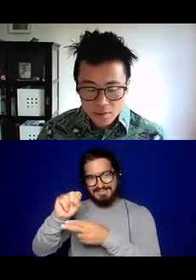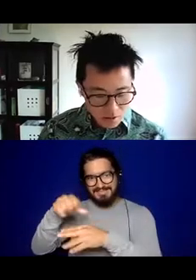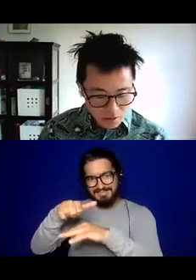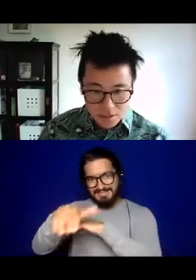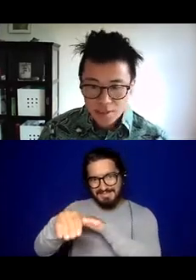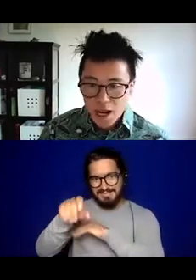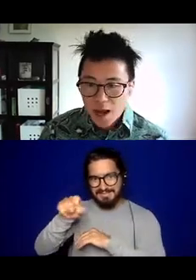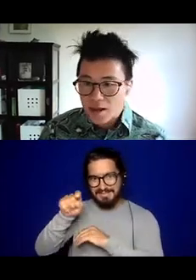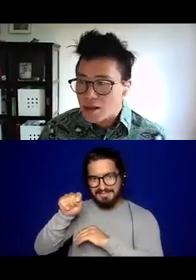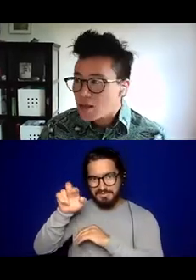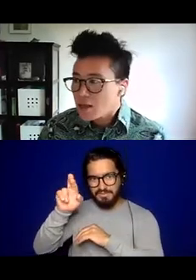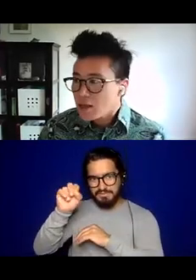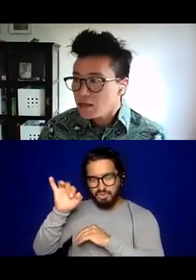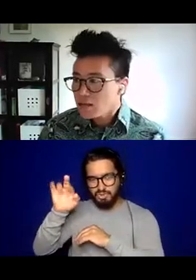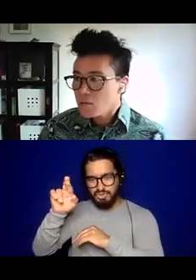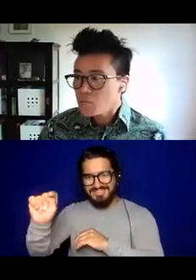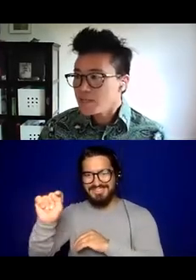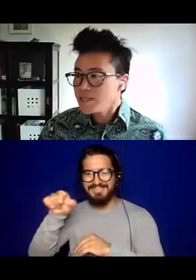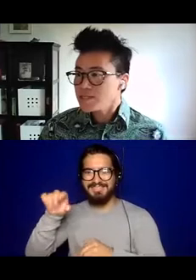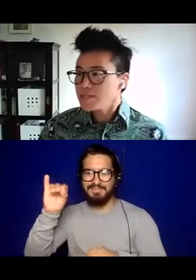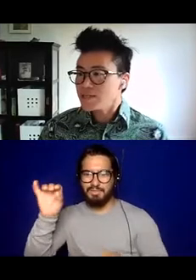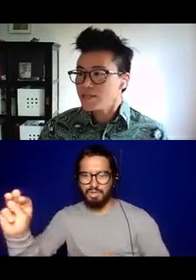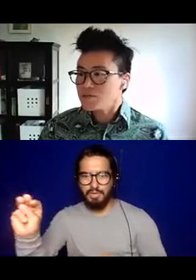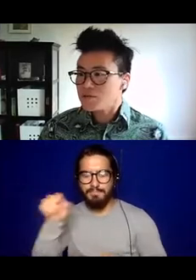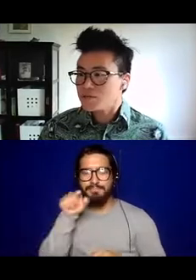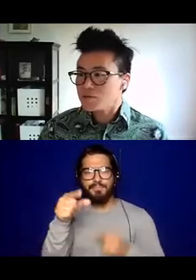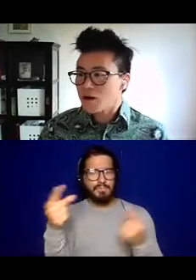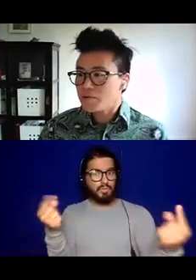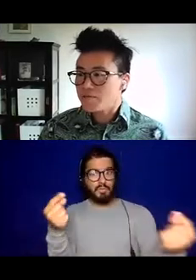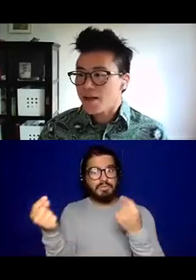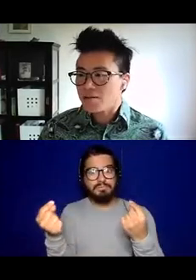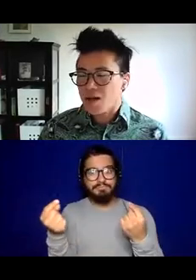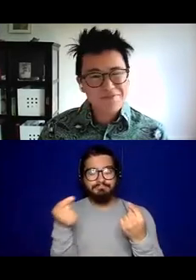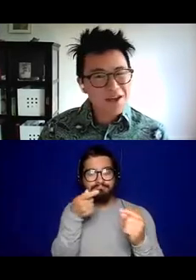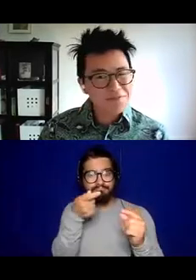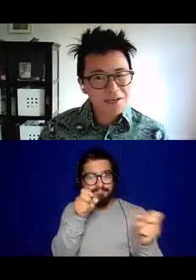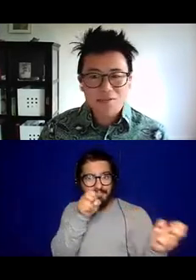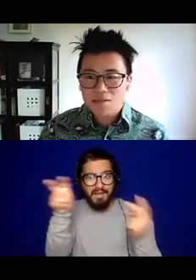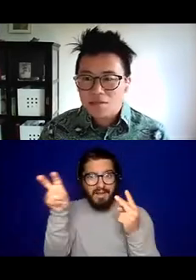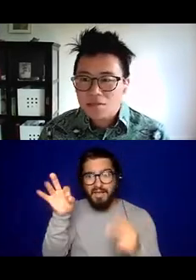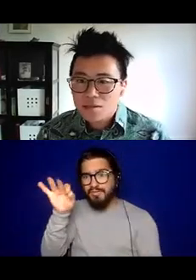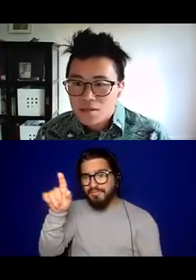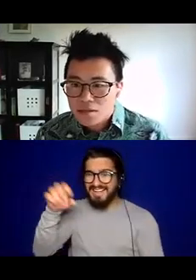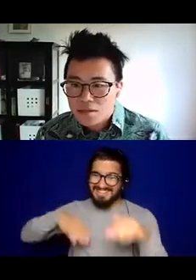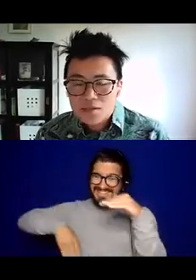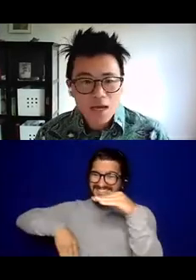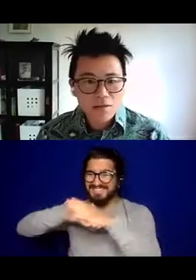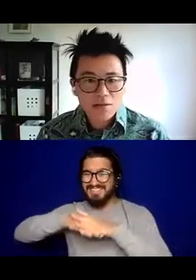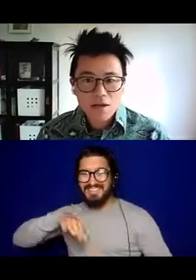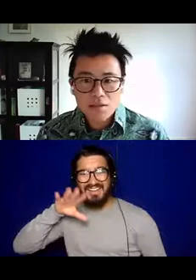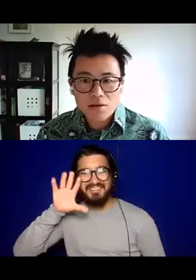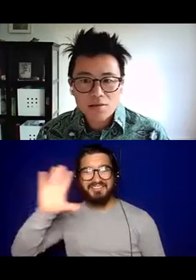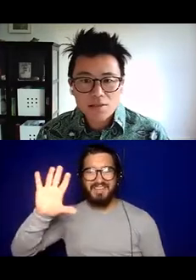send.treasurit.com. It is in the chat. And what it does is it allows you to upload a file up to 5 gigs. Is